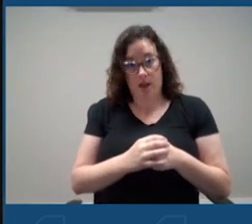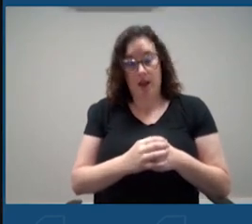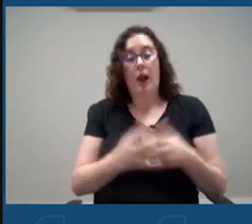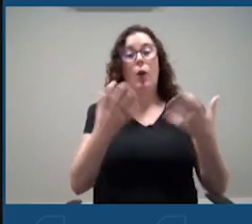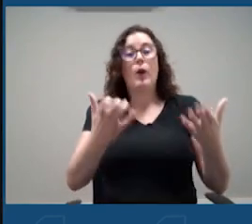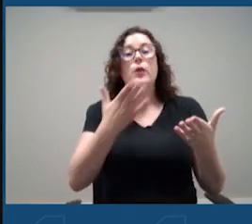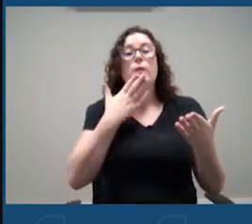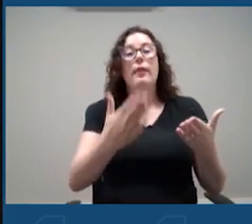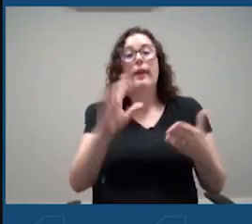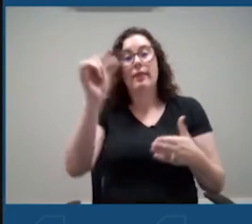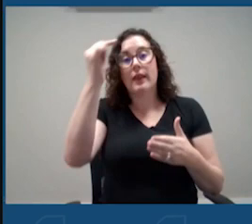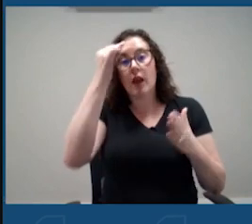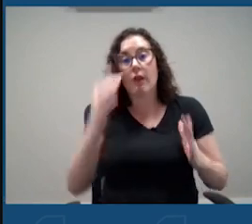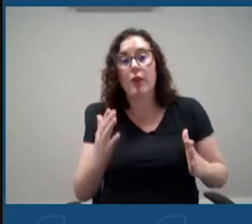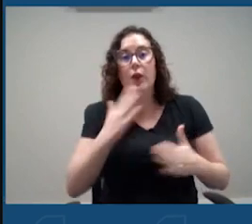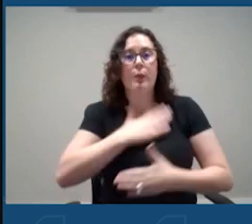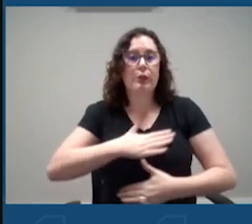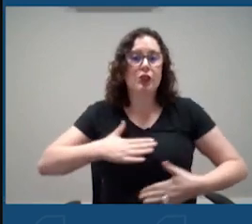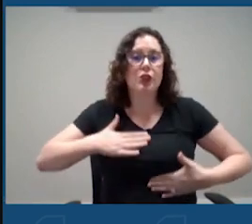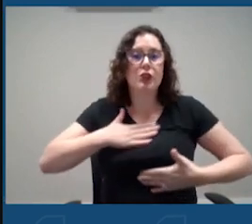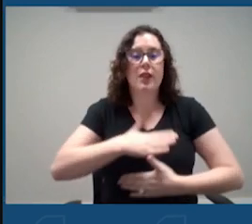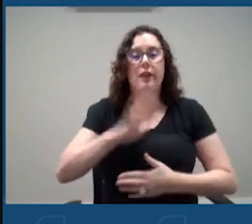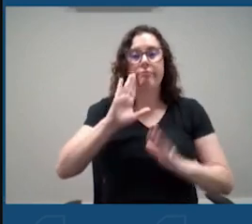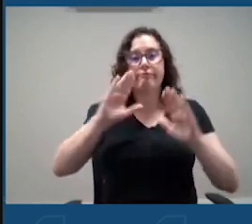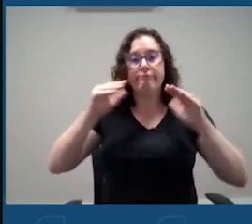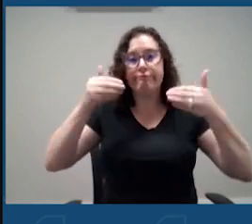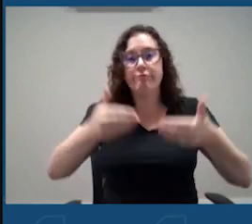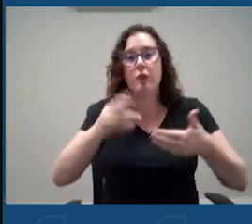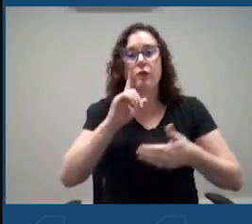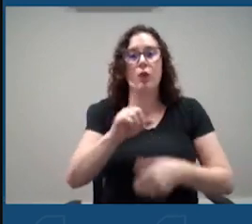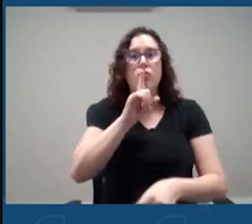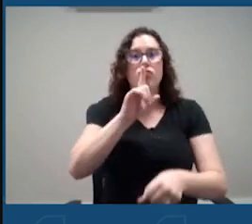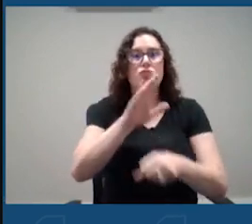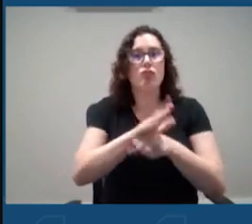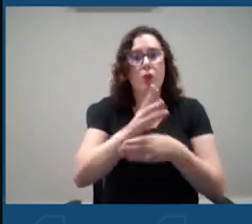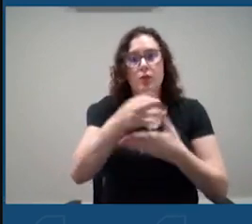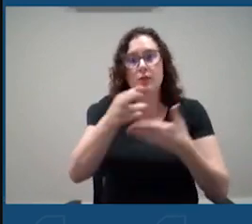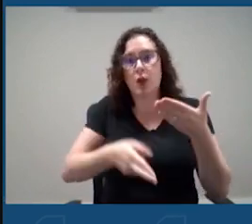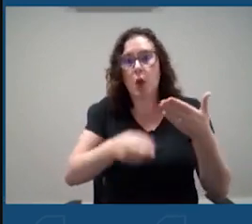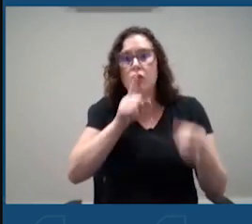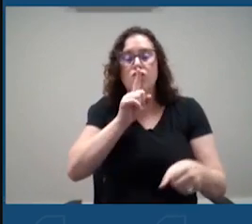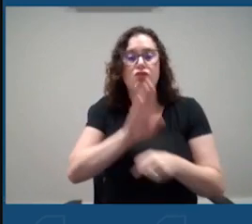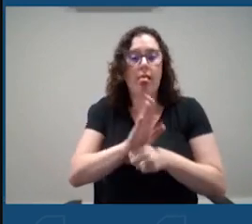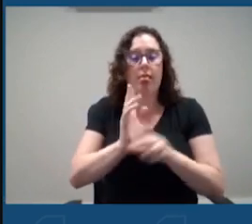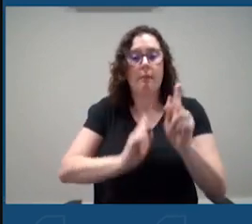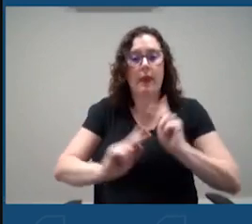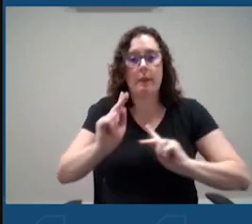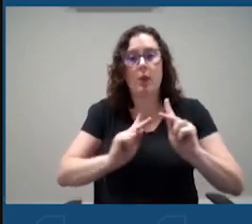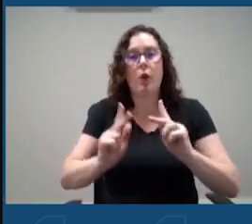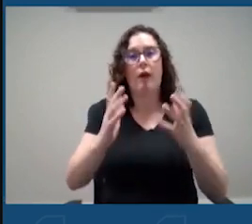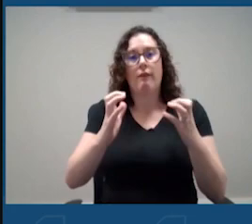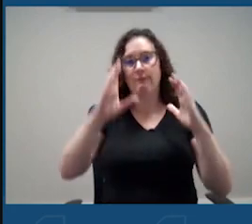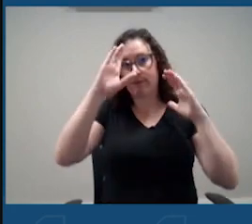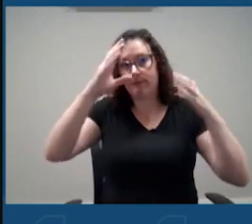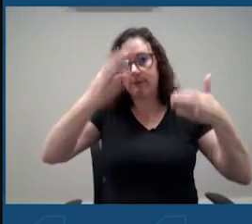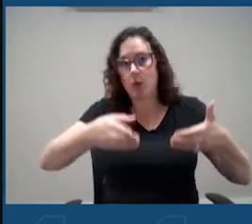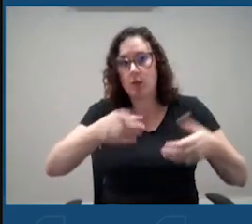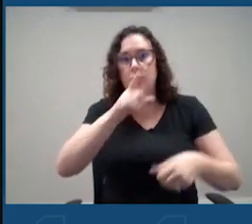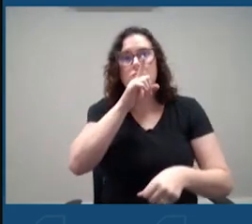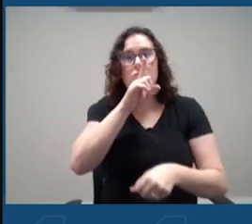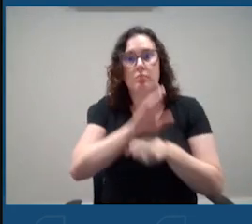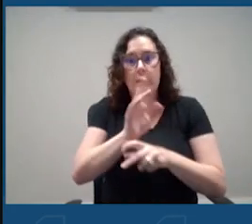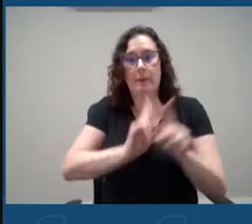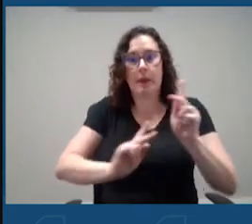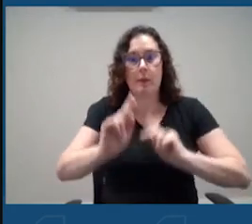leadership and laser focus on getting real results for our real people and focusing on real issues. I